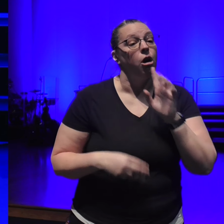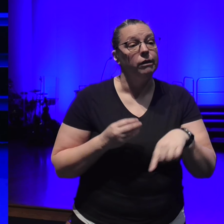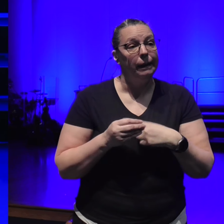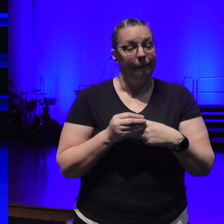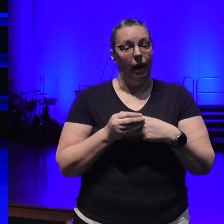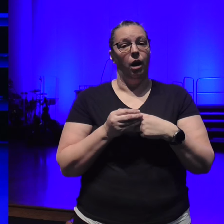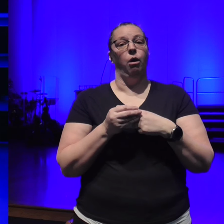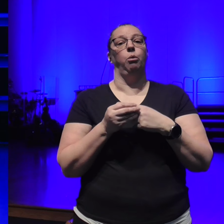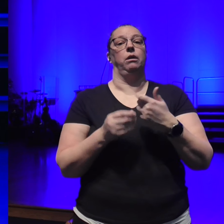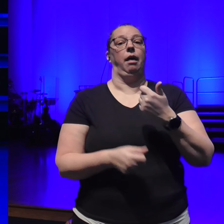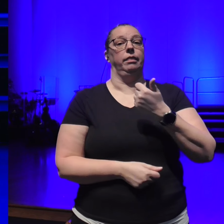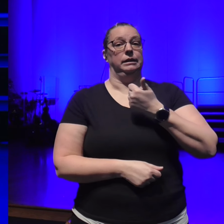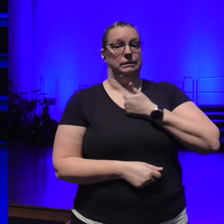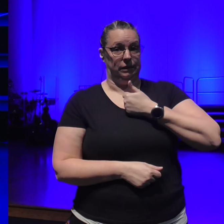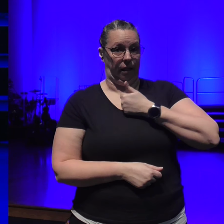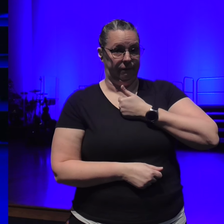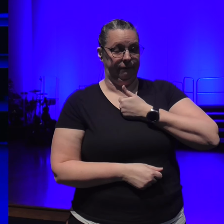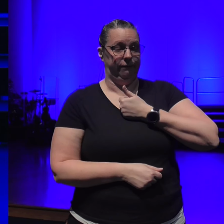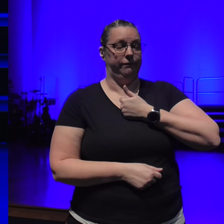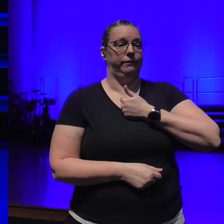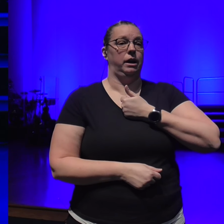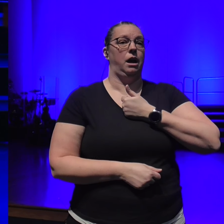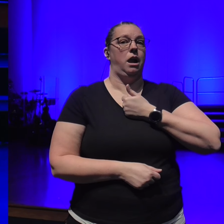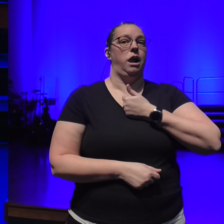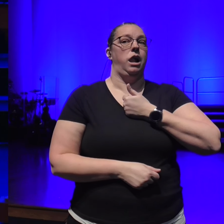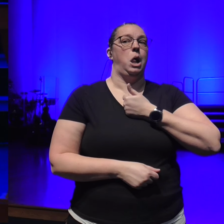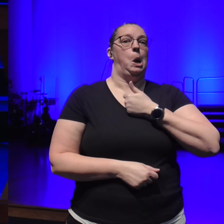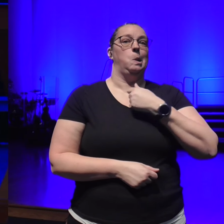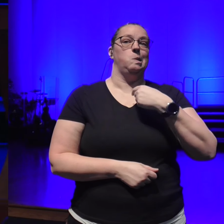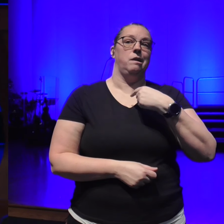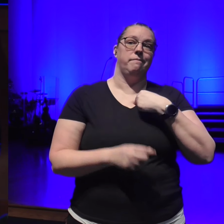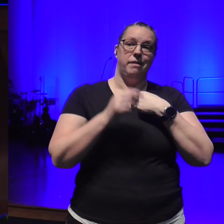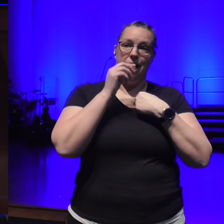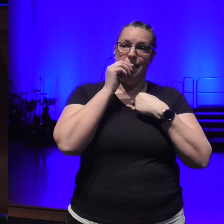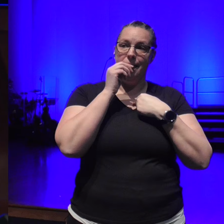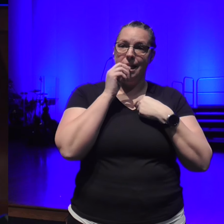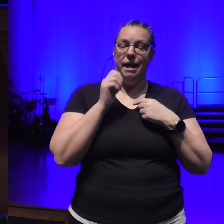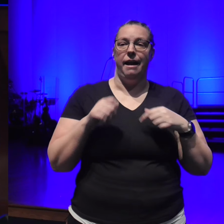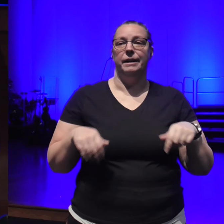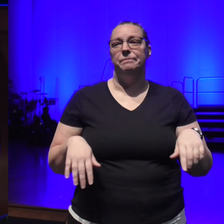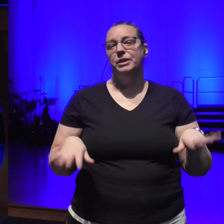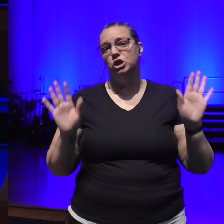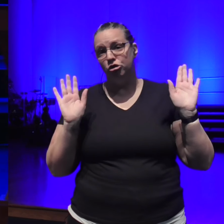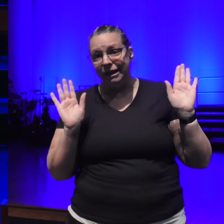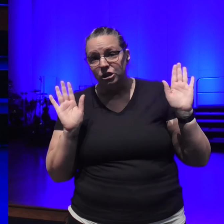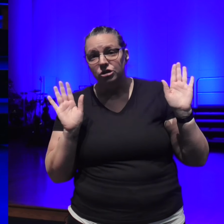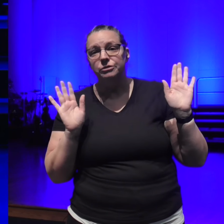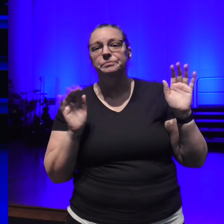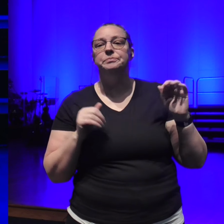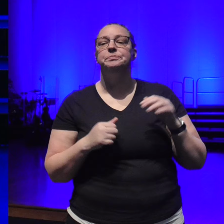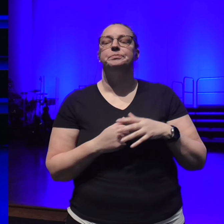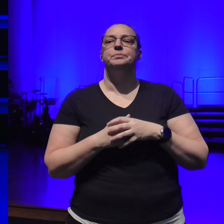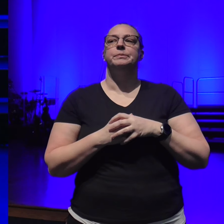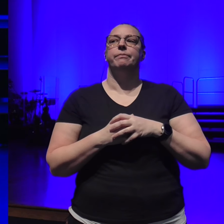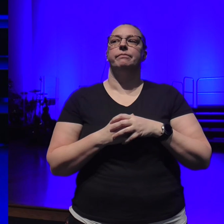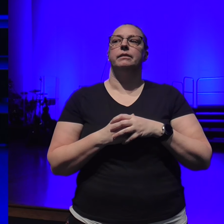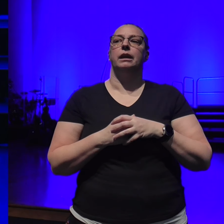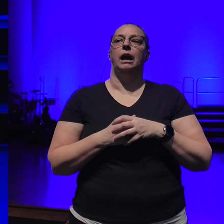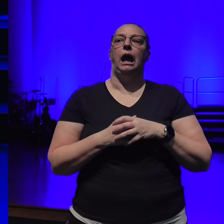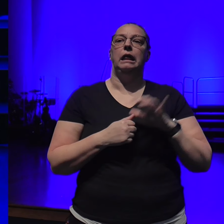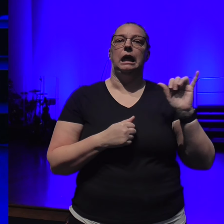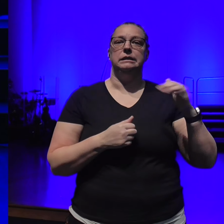that self, which is the one that I surrender into, that has something to do with